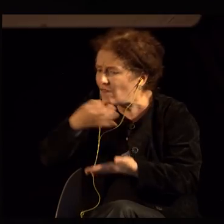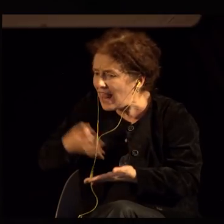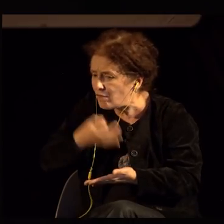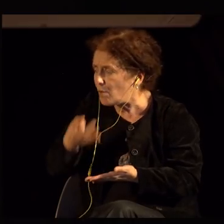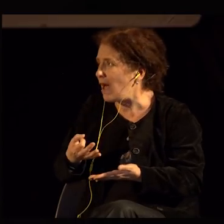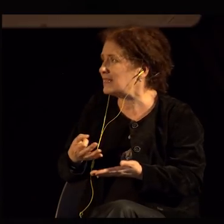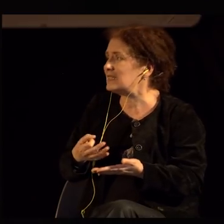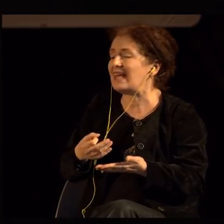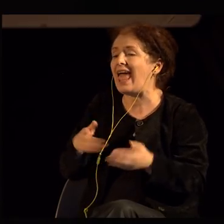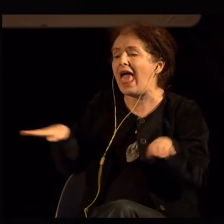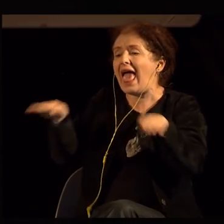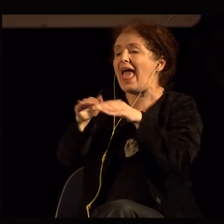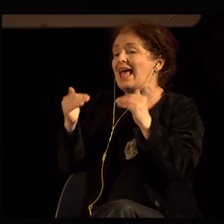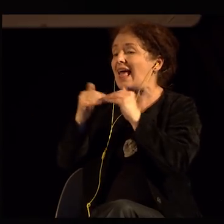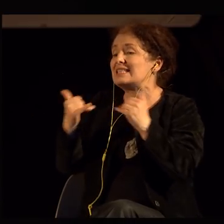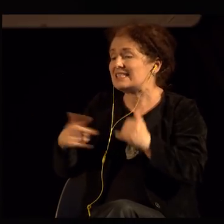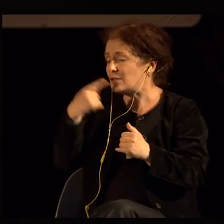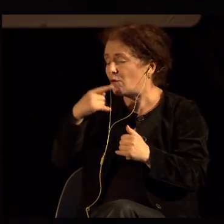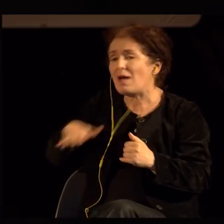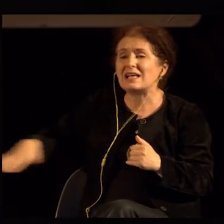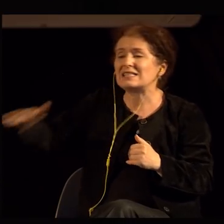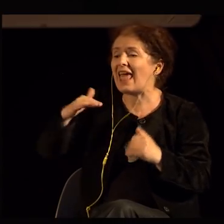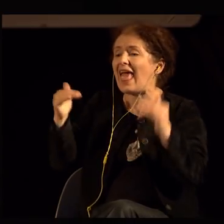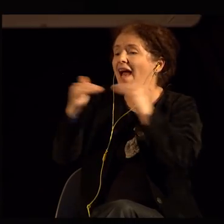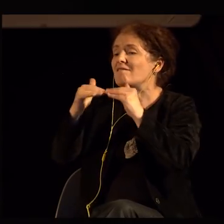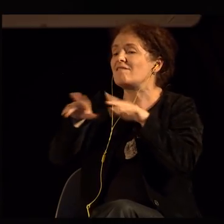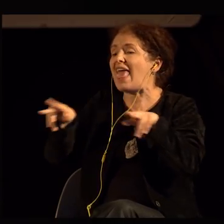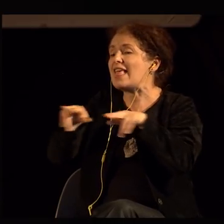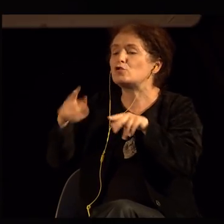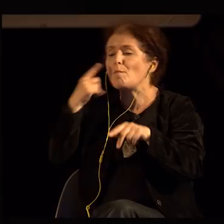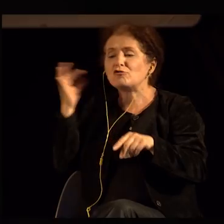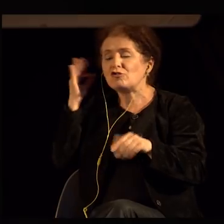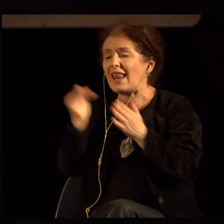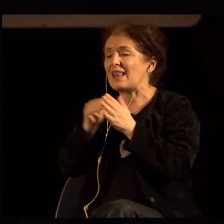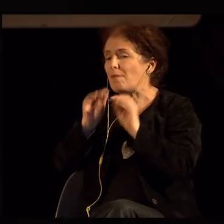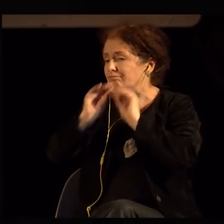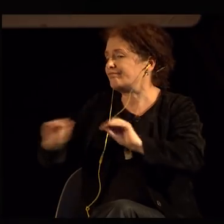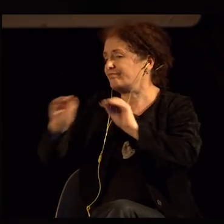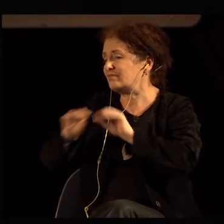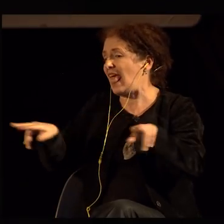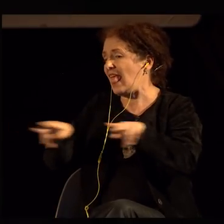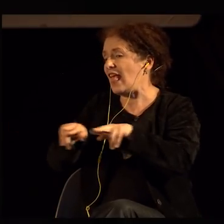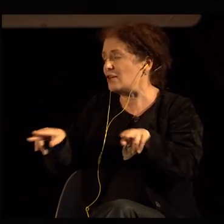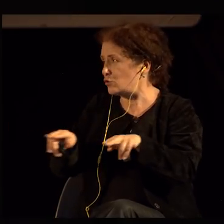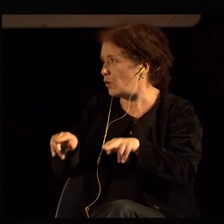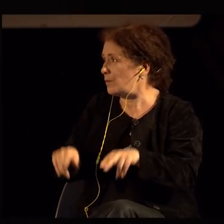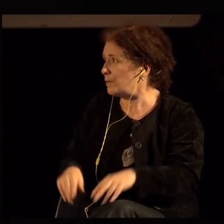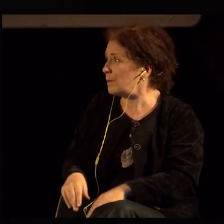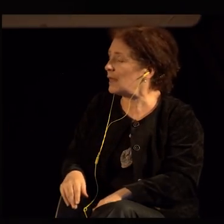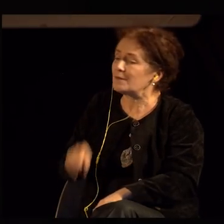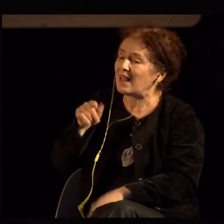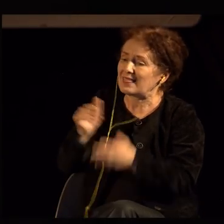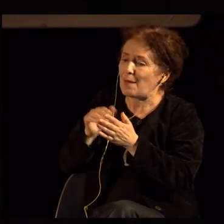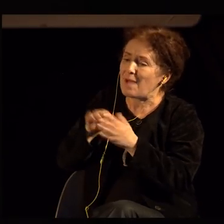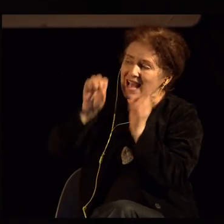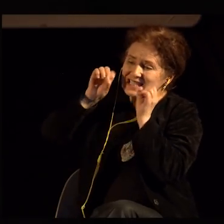The Me Too movement shone a very necessary light on inequality, on all of the things that have been